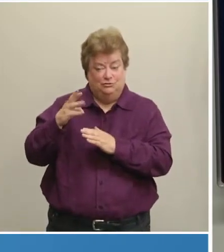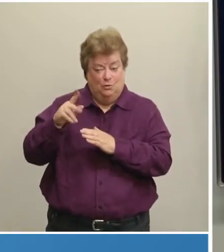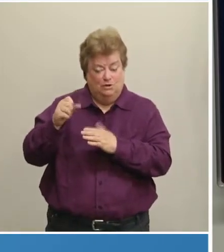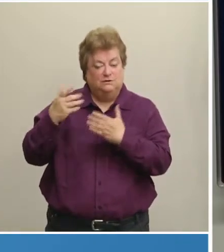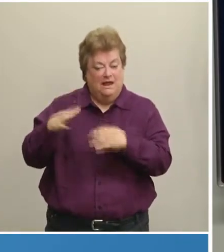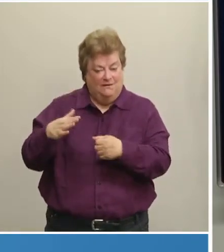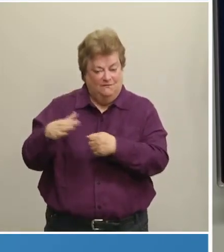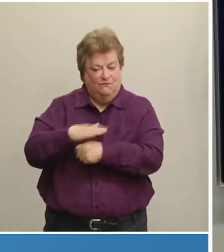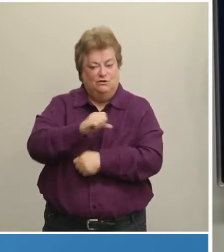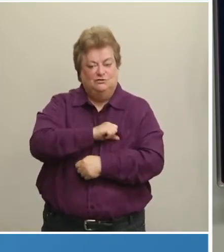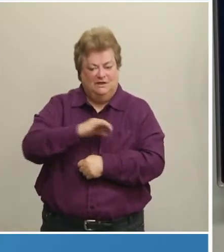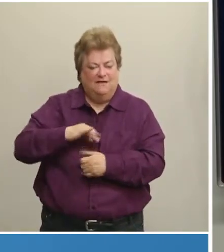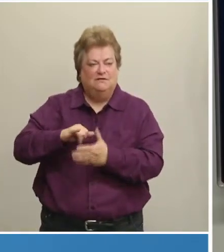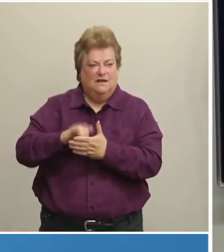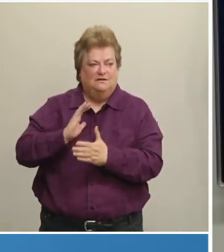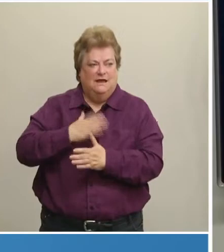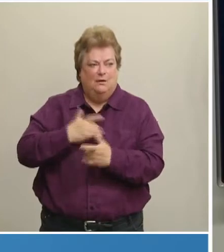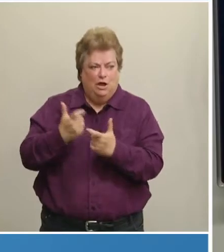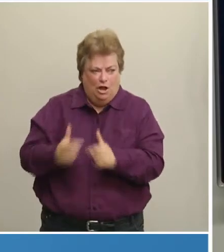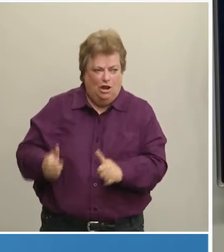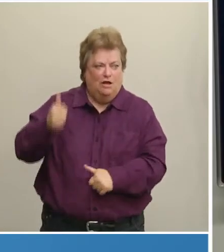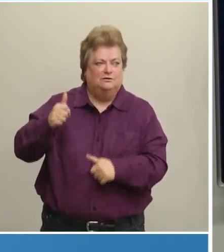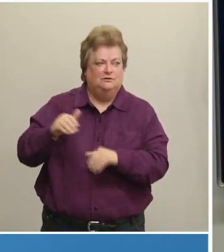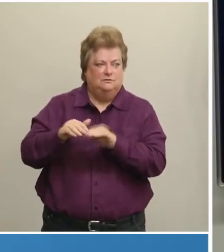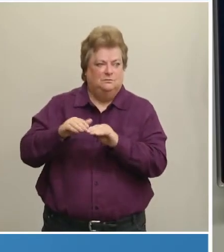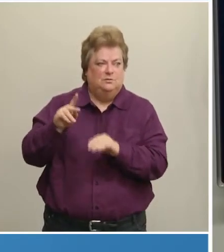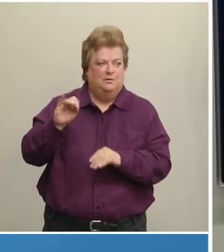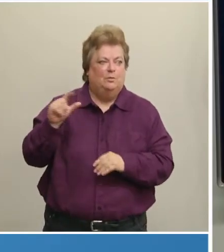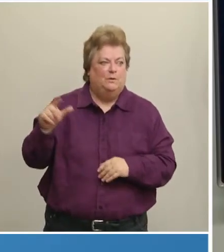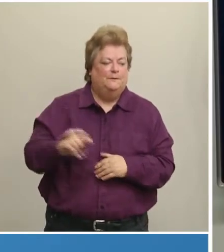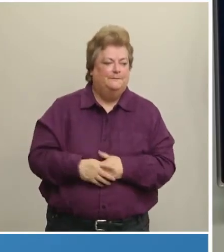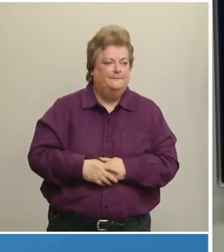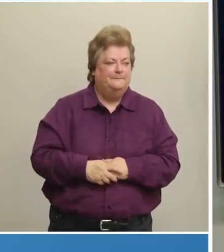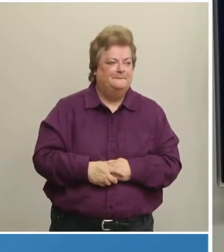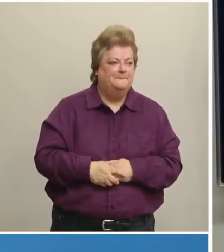that's the largest pool that we operate, obviously.